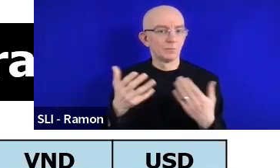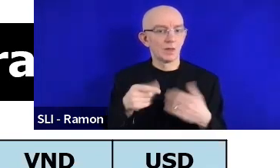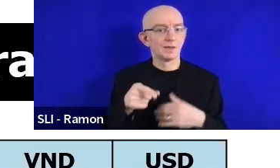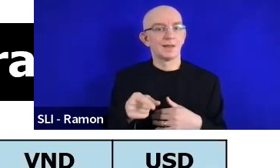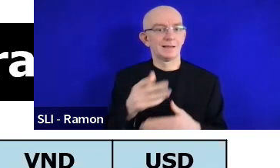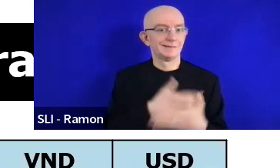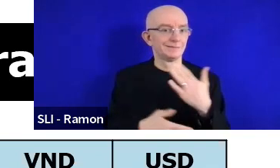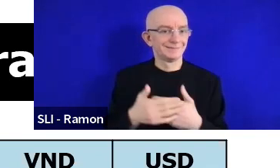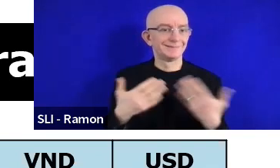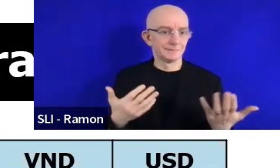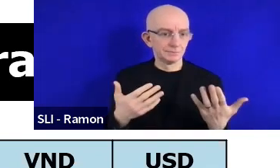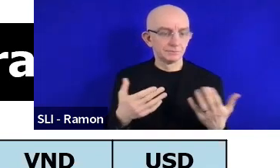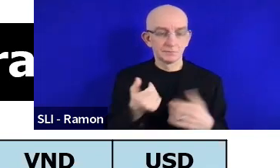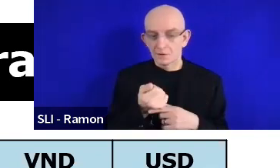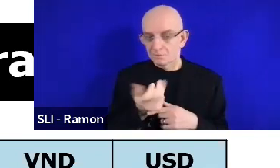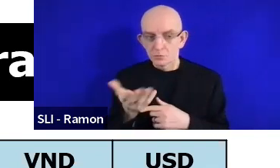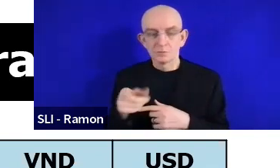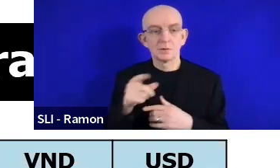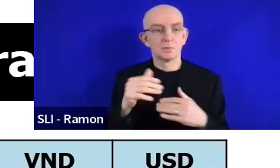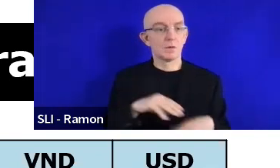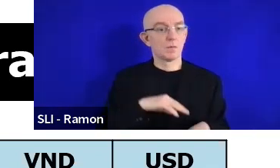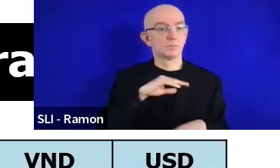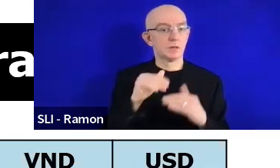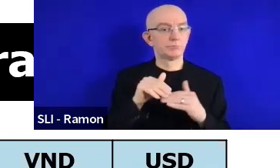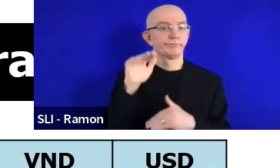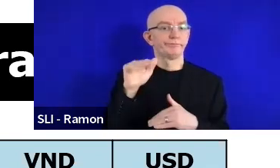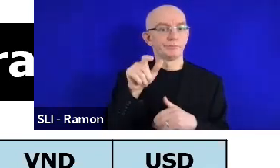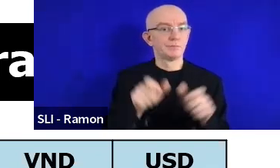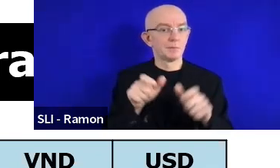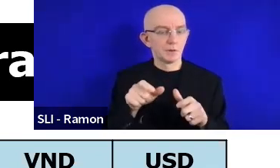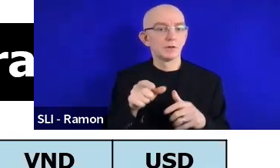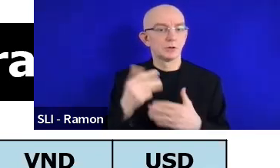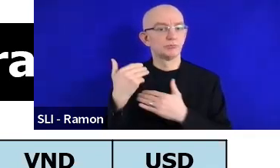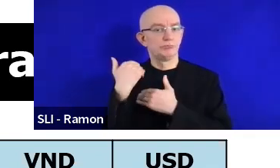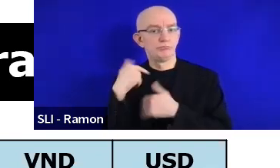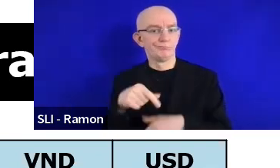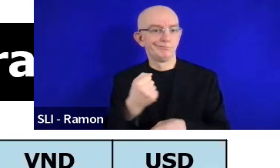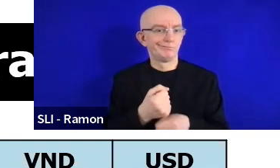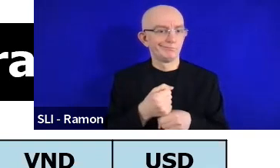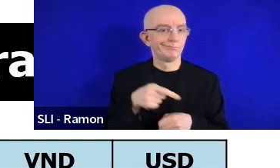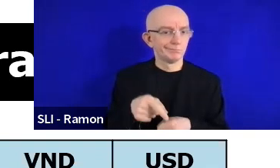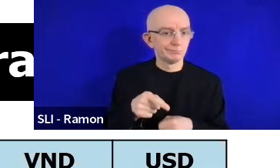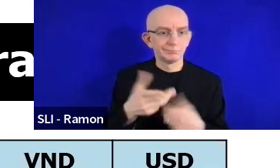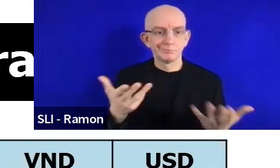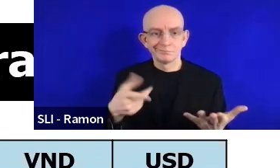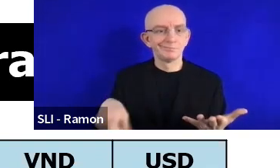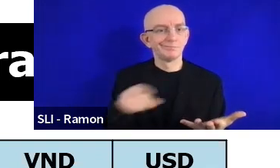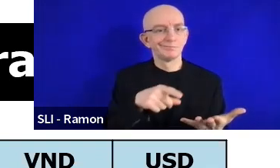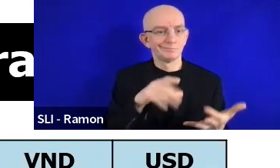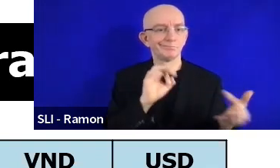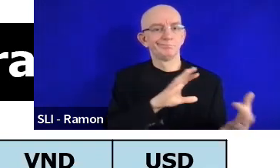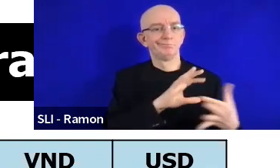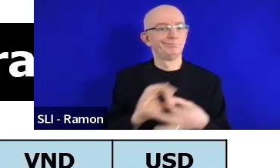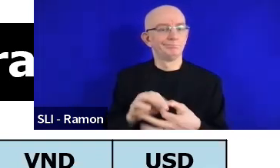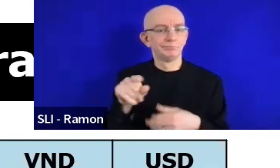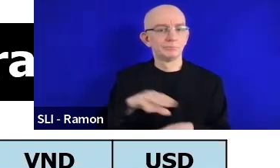older age allowance rather than go through all the procedure to get the disability certificate to get this